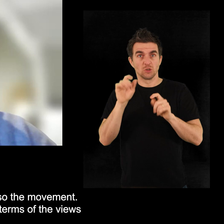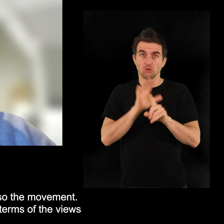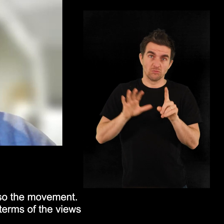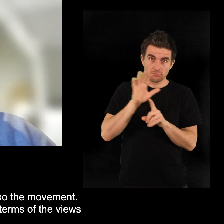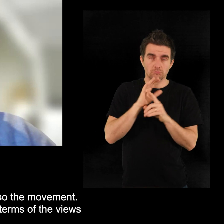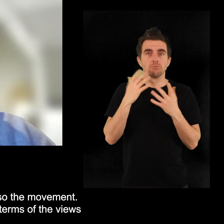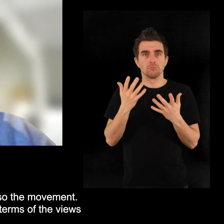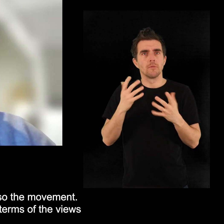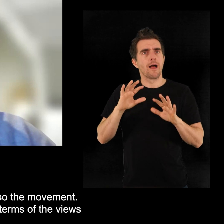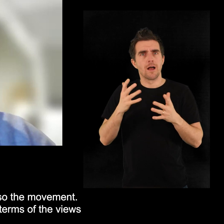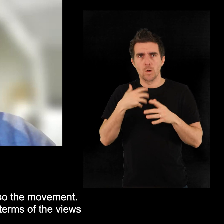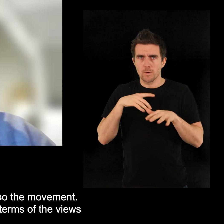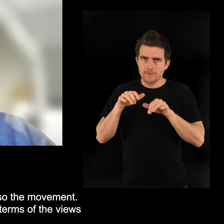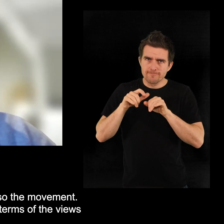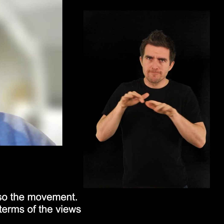the